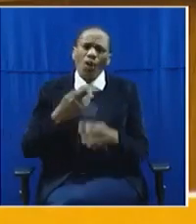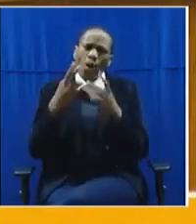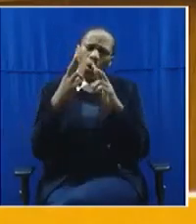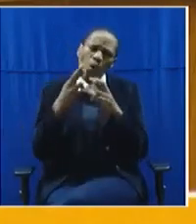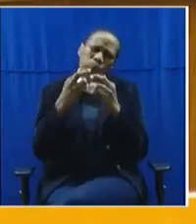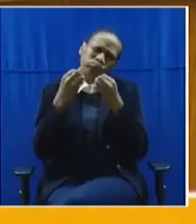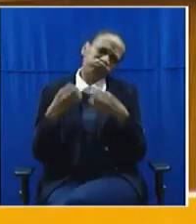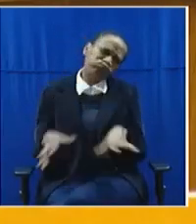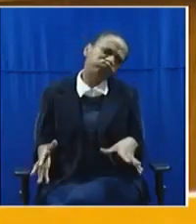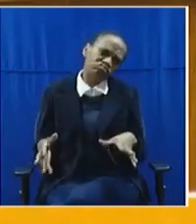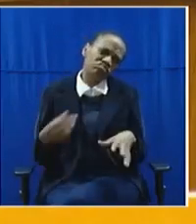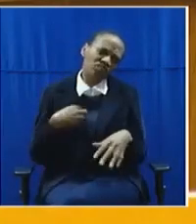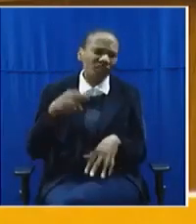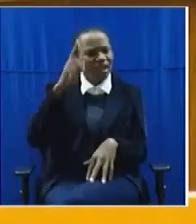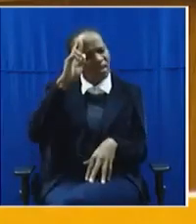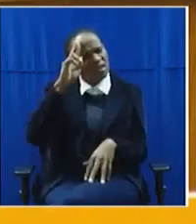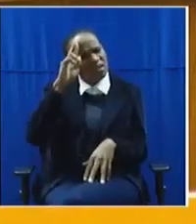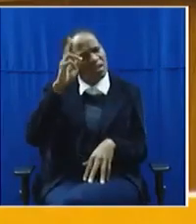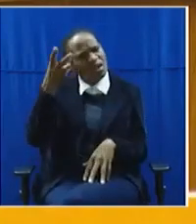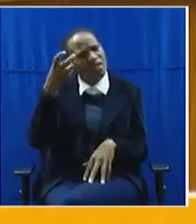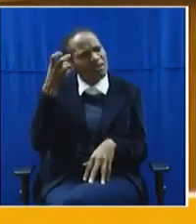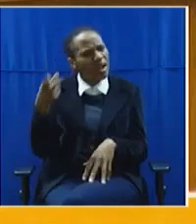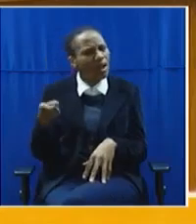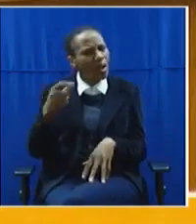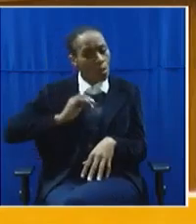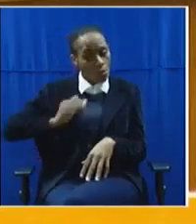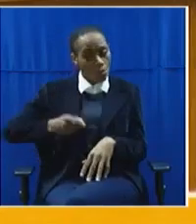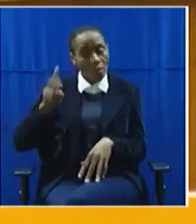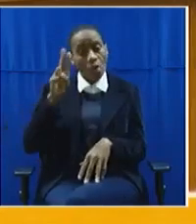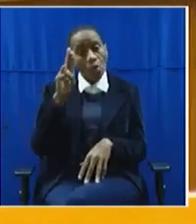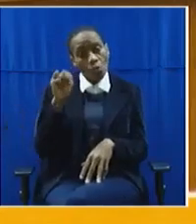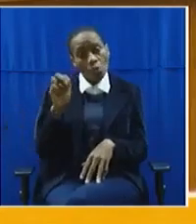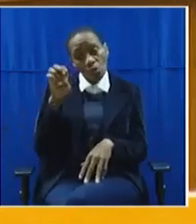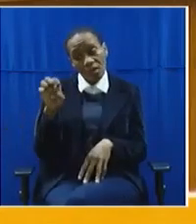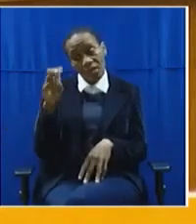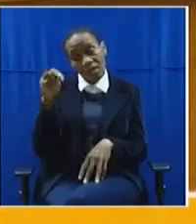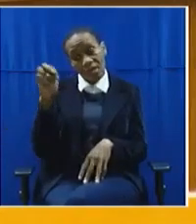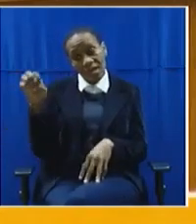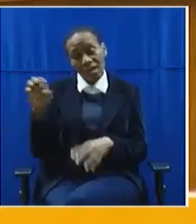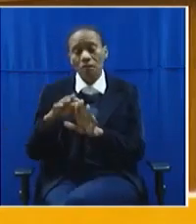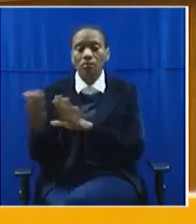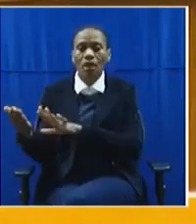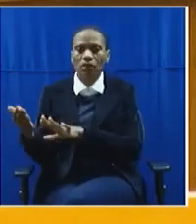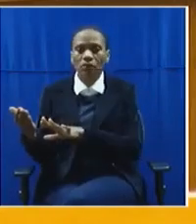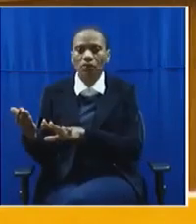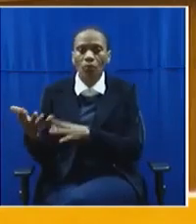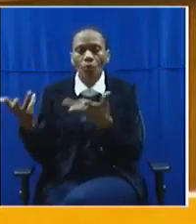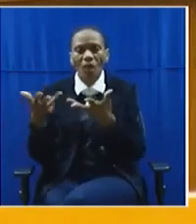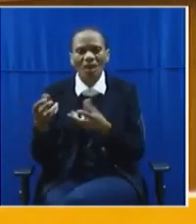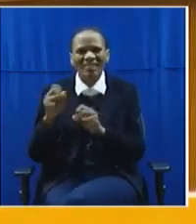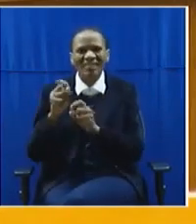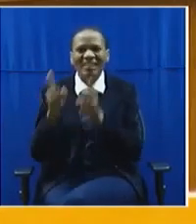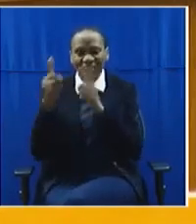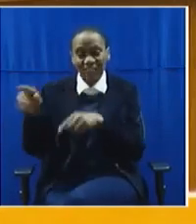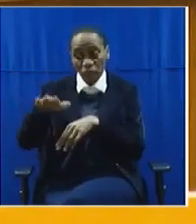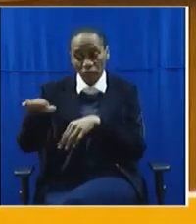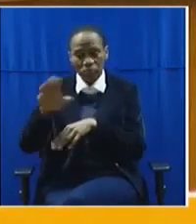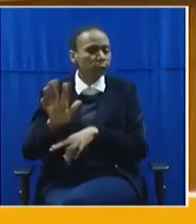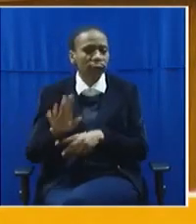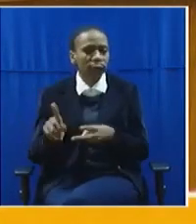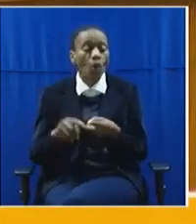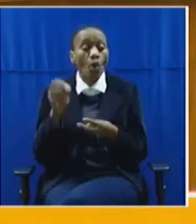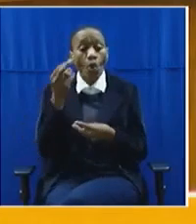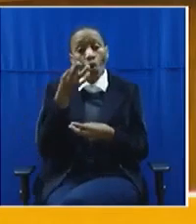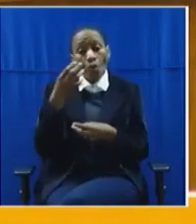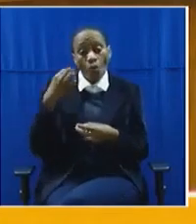after the news of Unene's death. And Unene didn't die in a dangerous part of our country. She didn't die walking